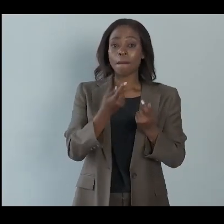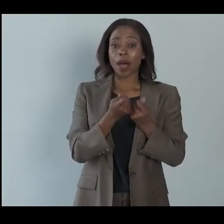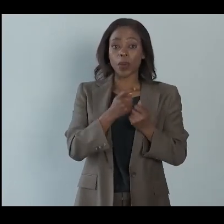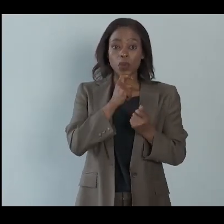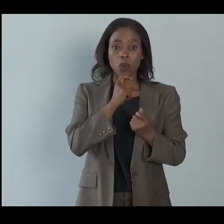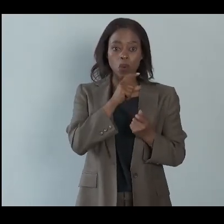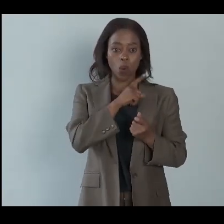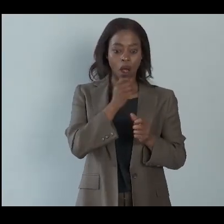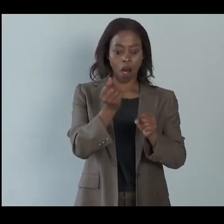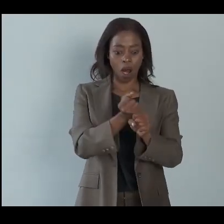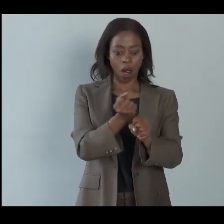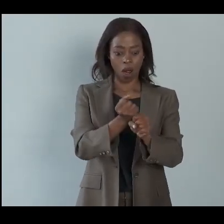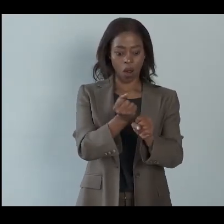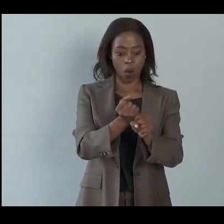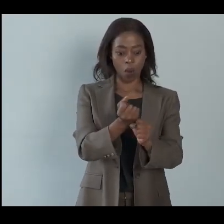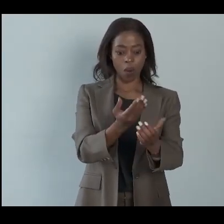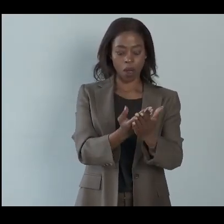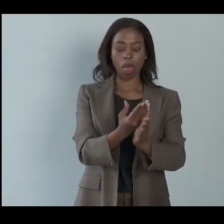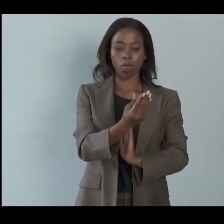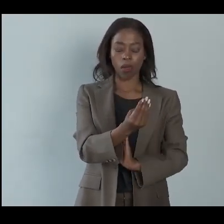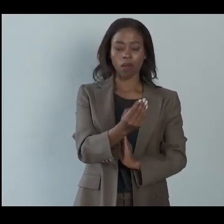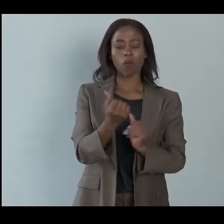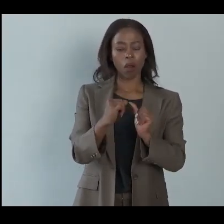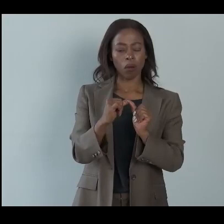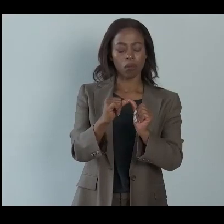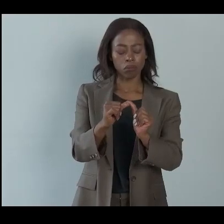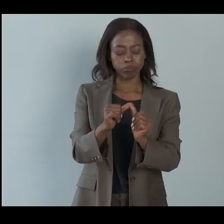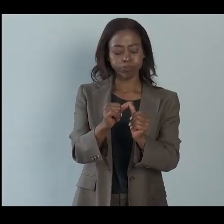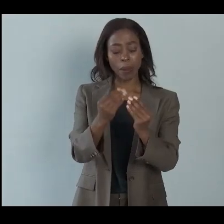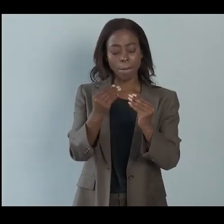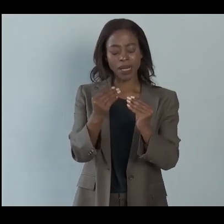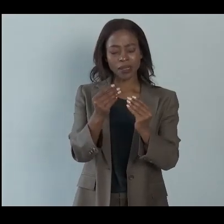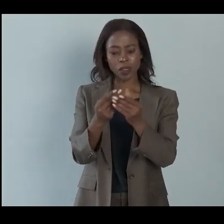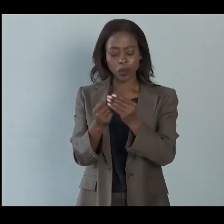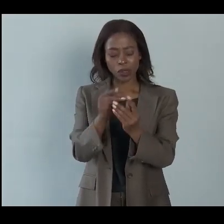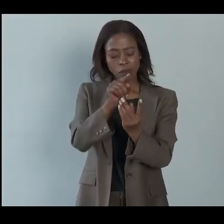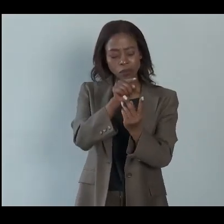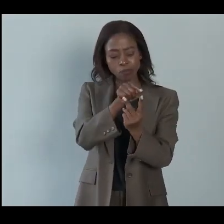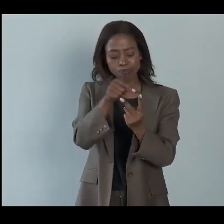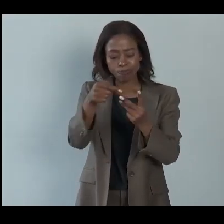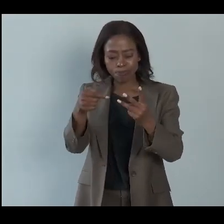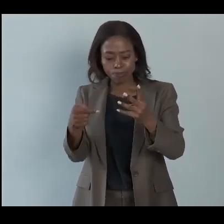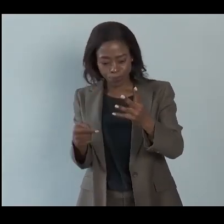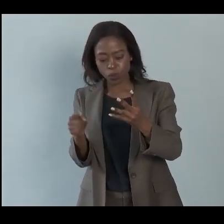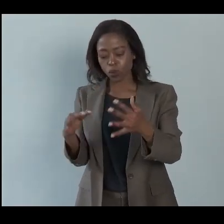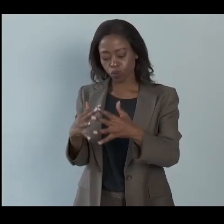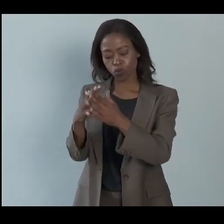base. We will continue to work with the different business units to optimize working capital in line with performance.